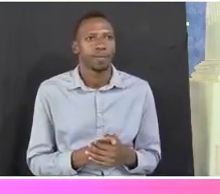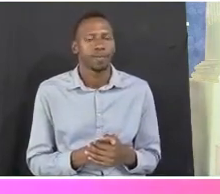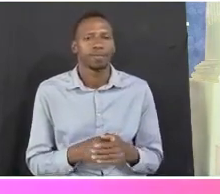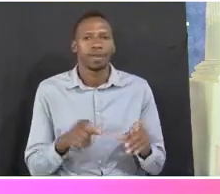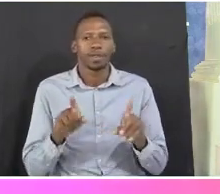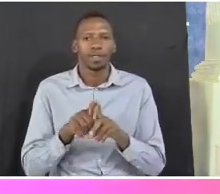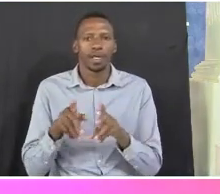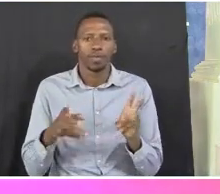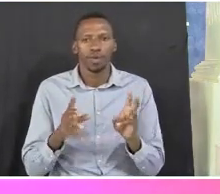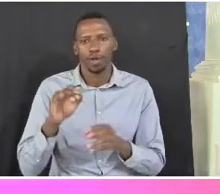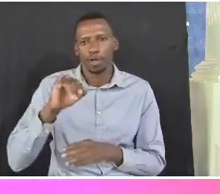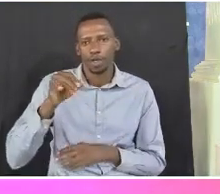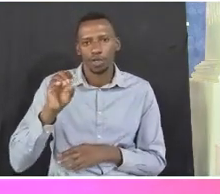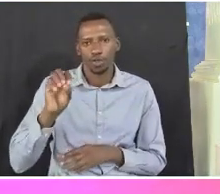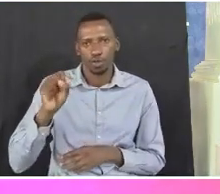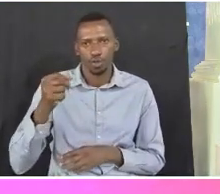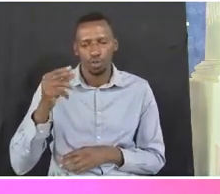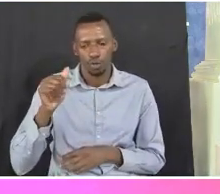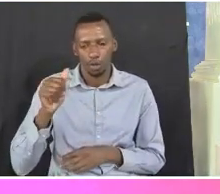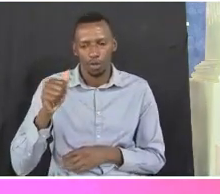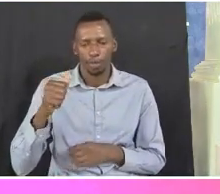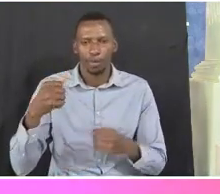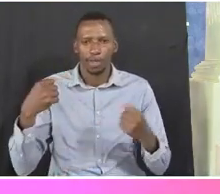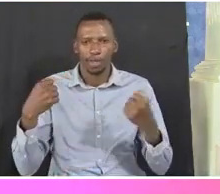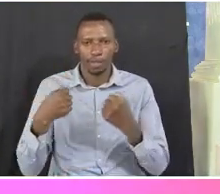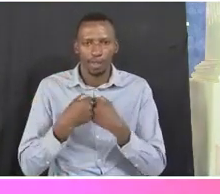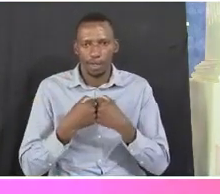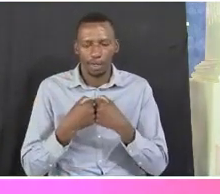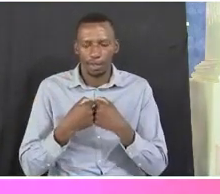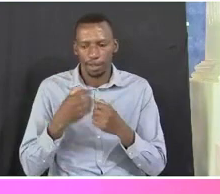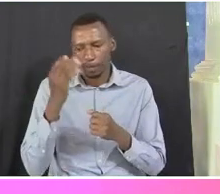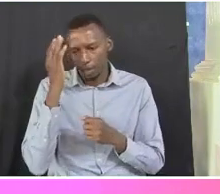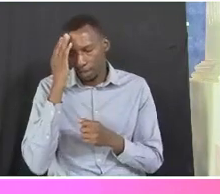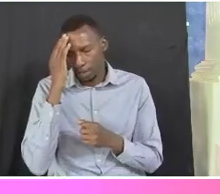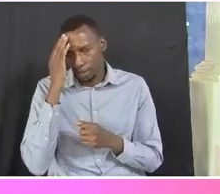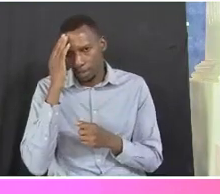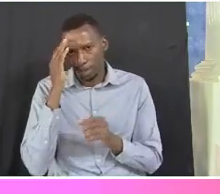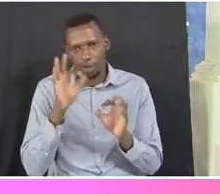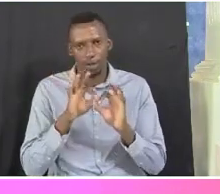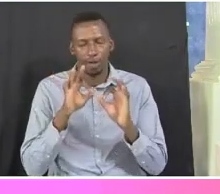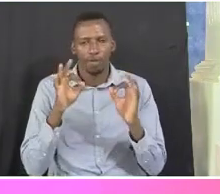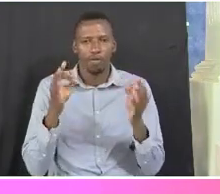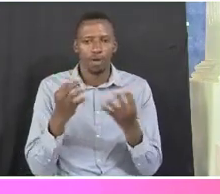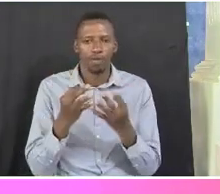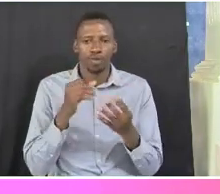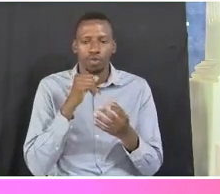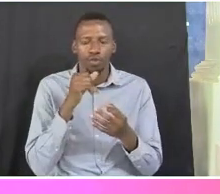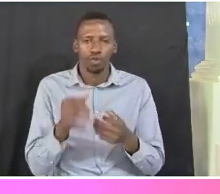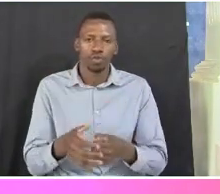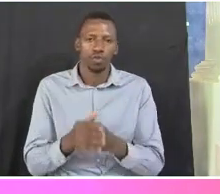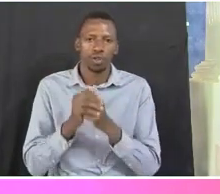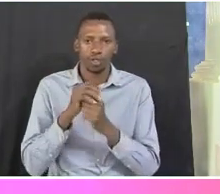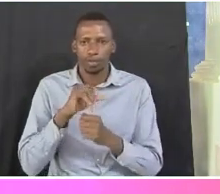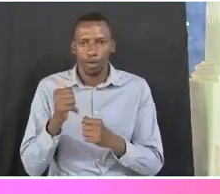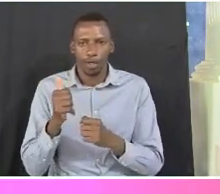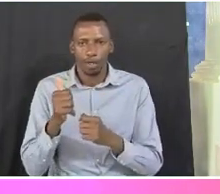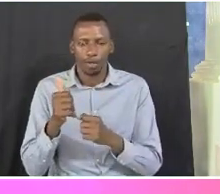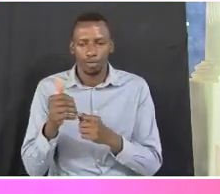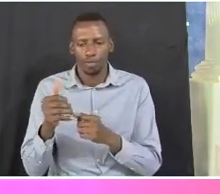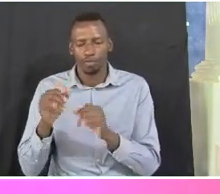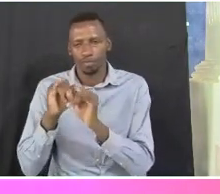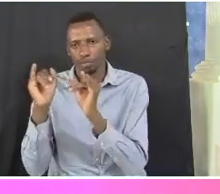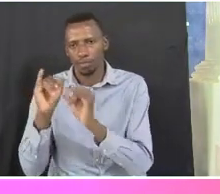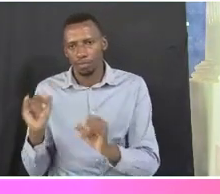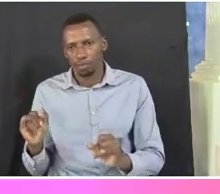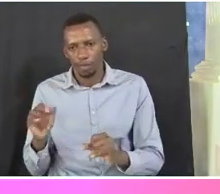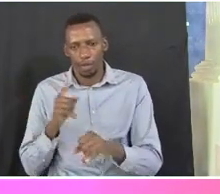Joshua challenged the Israel families not to worship other gods upon entering the land of Canaan,